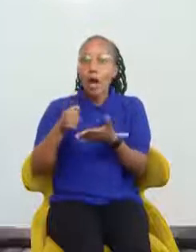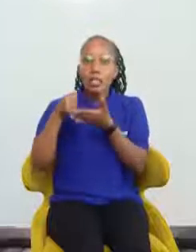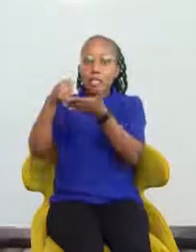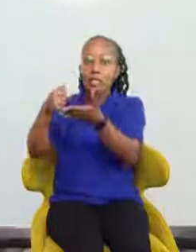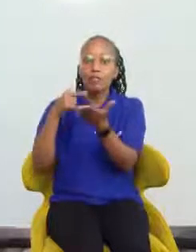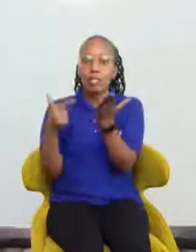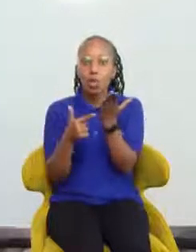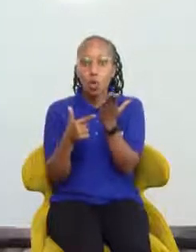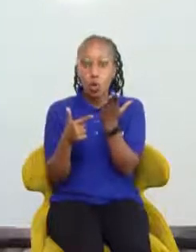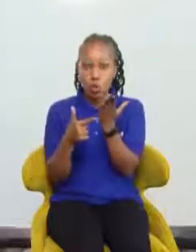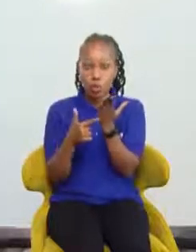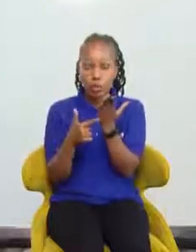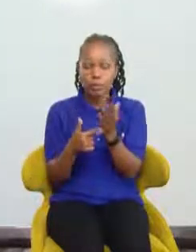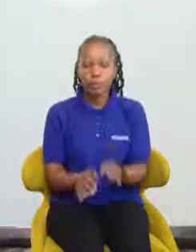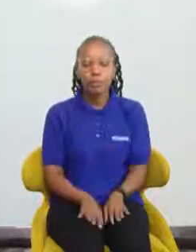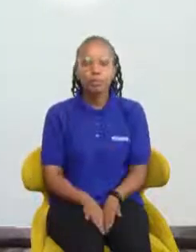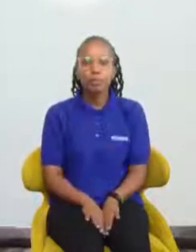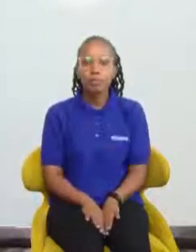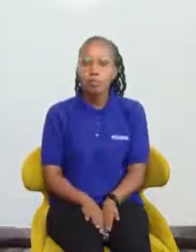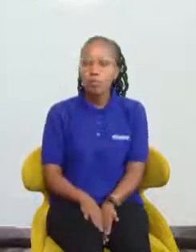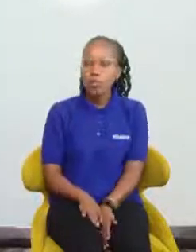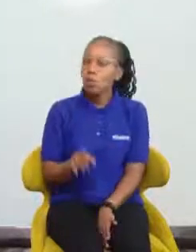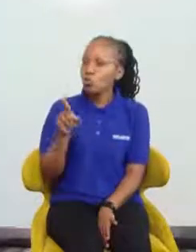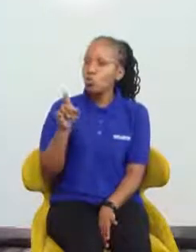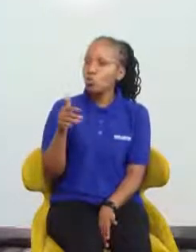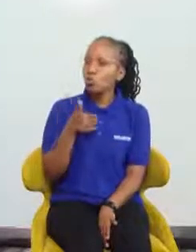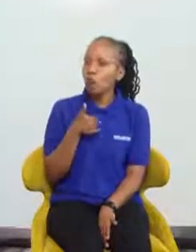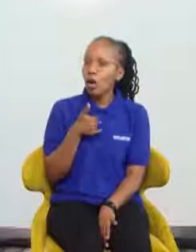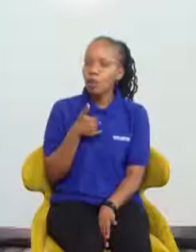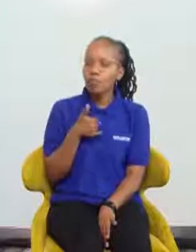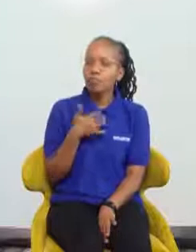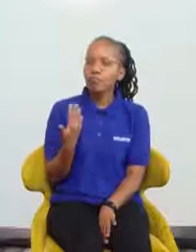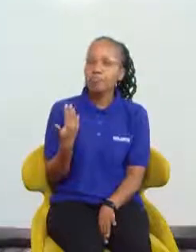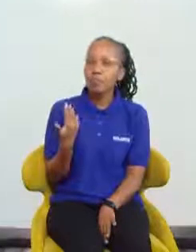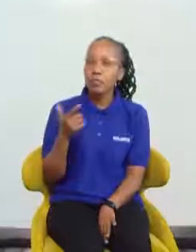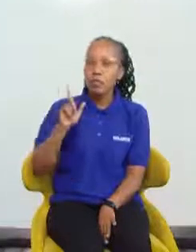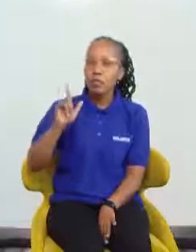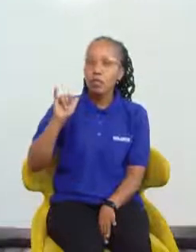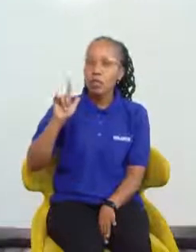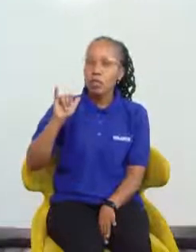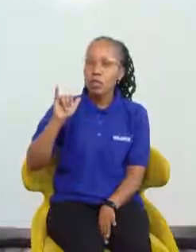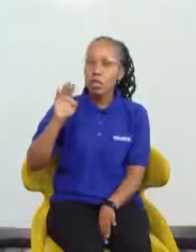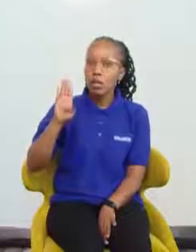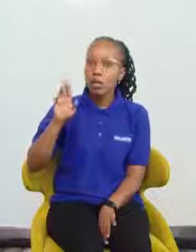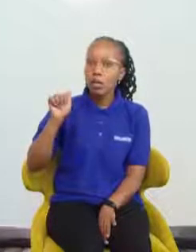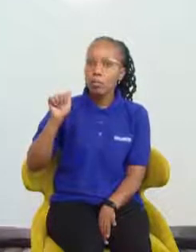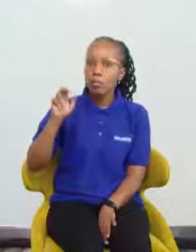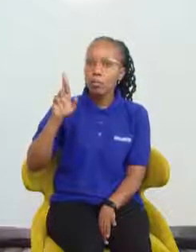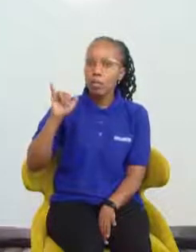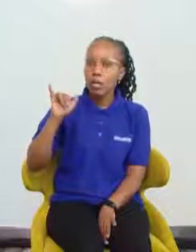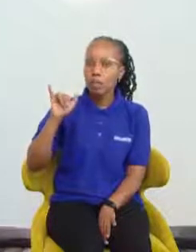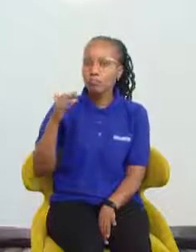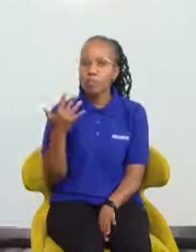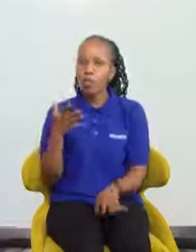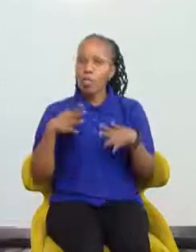and so on and so forth. Or do you have loan libraries or places that people can go and try before they buy